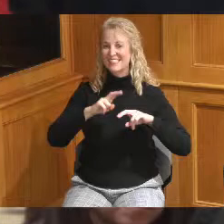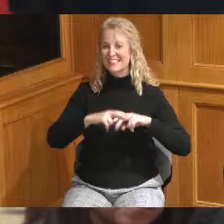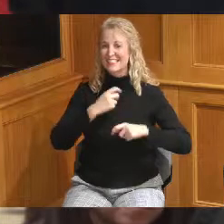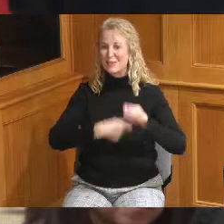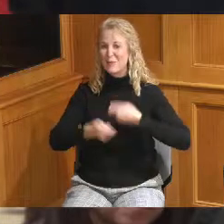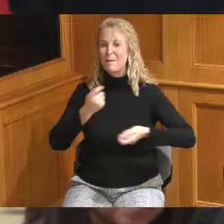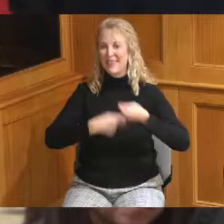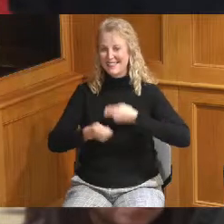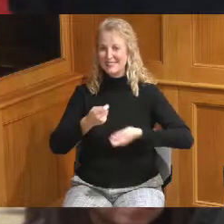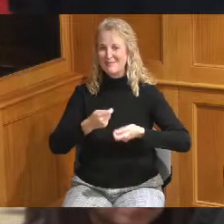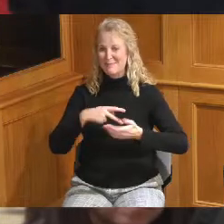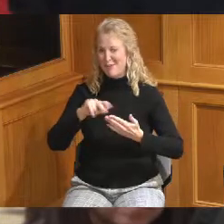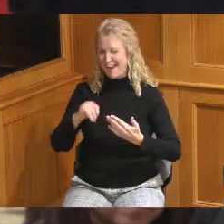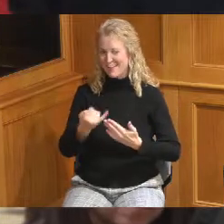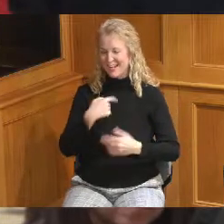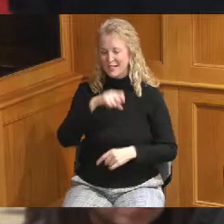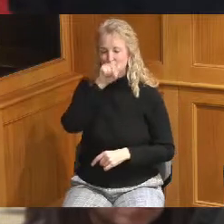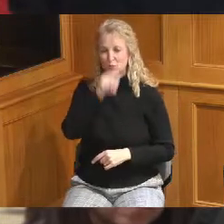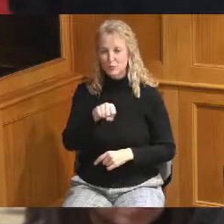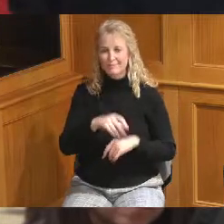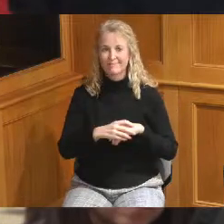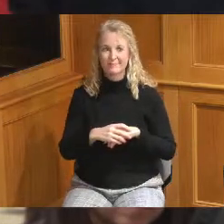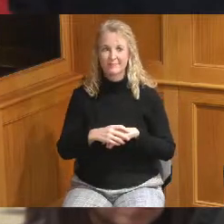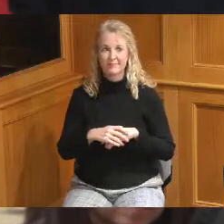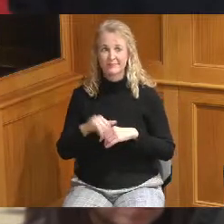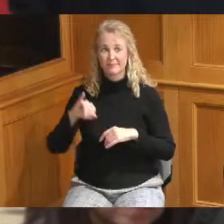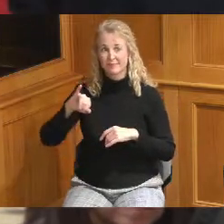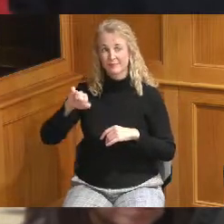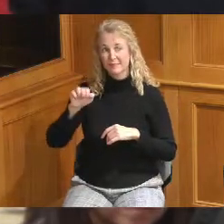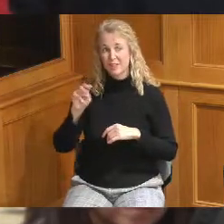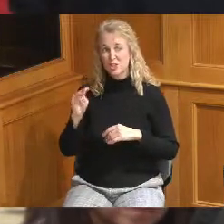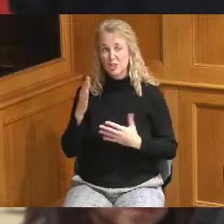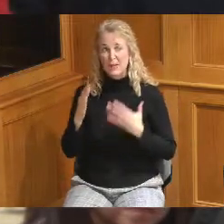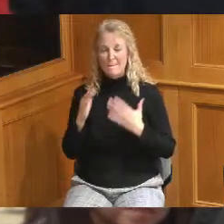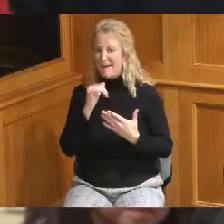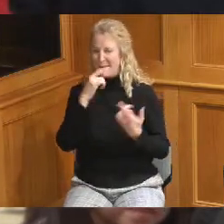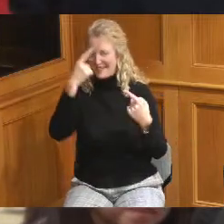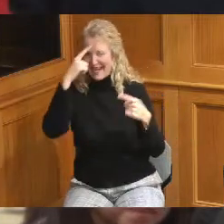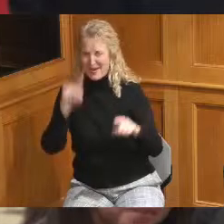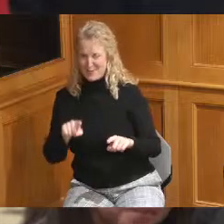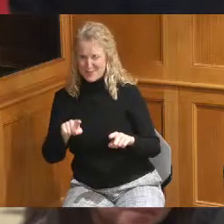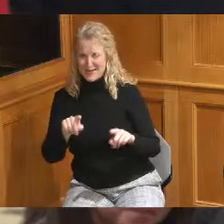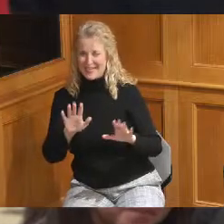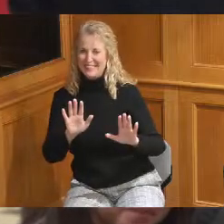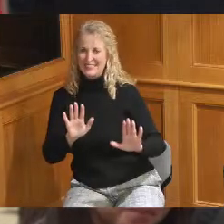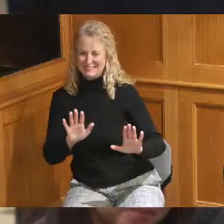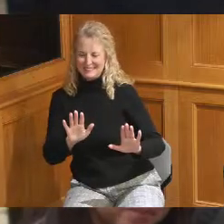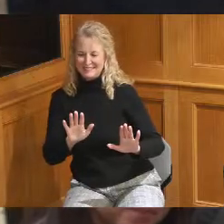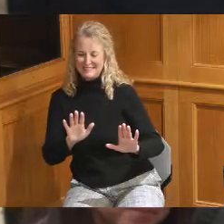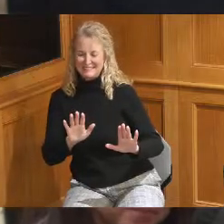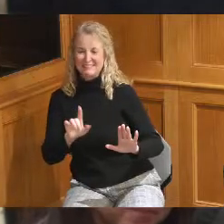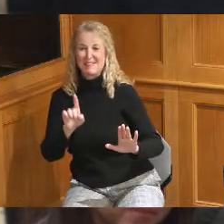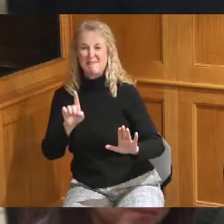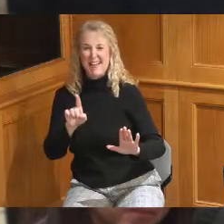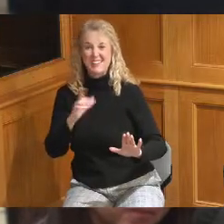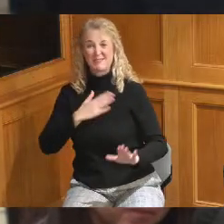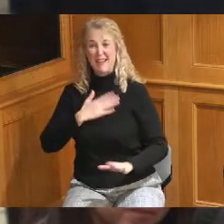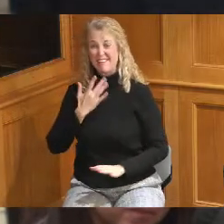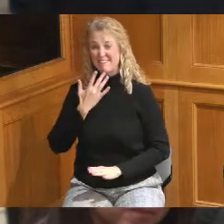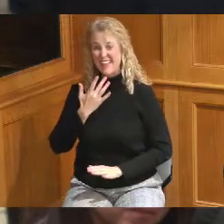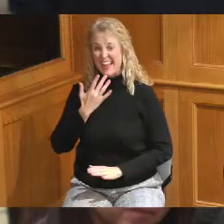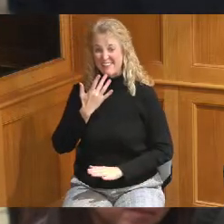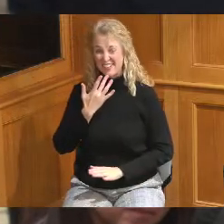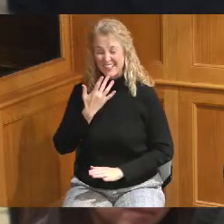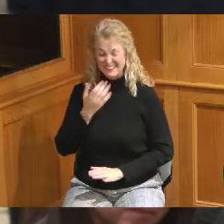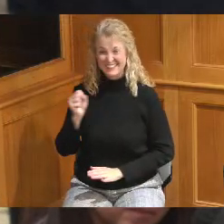Great American Ballpark. I don't know if Jim will agree with me, but it was one of my favorite projects in my